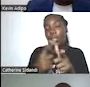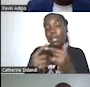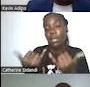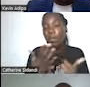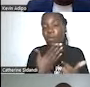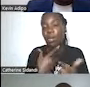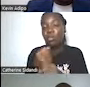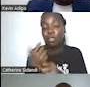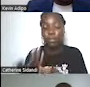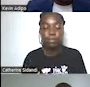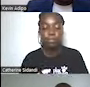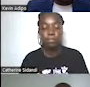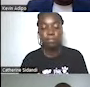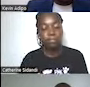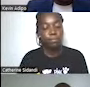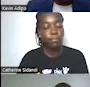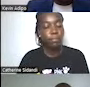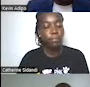minute.